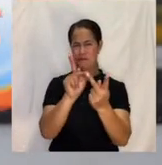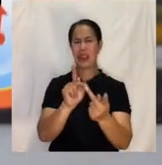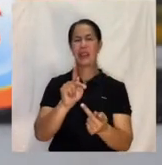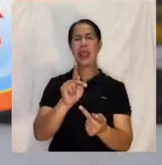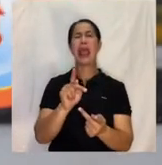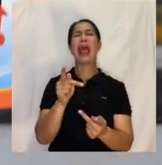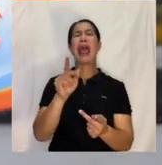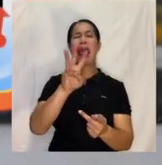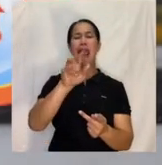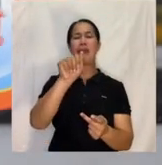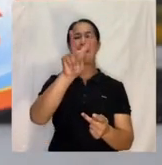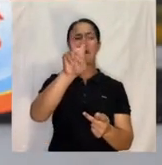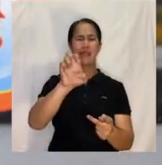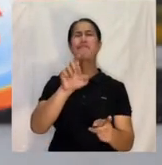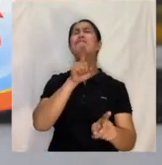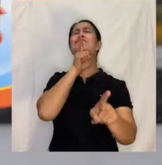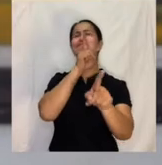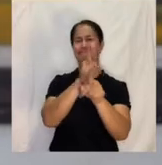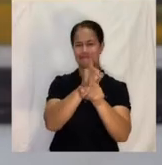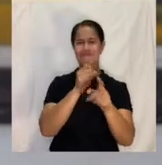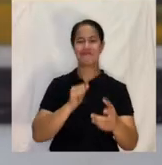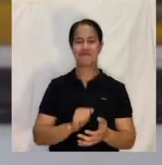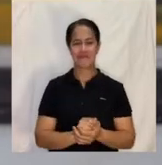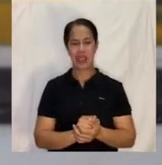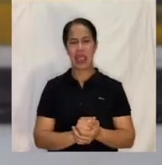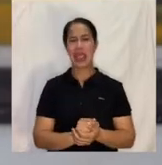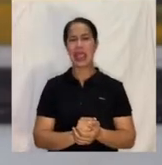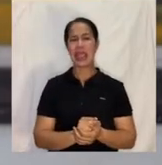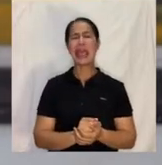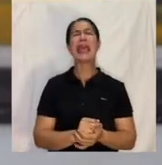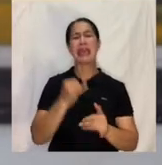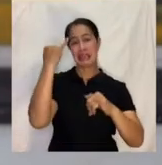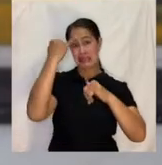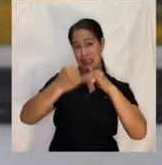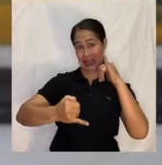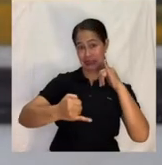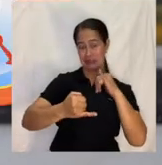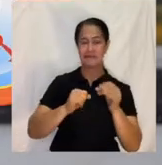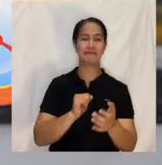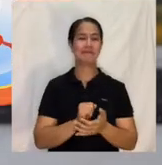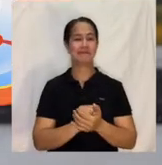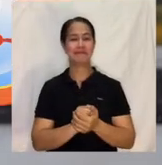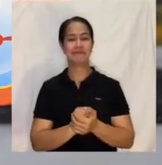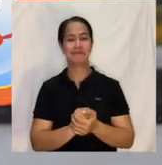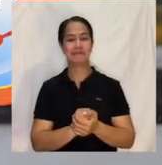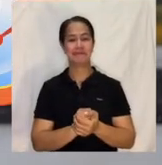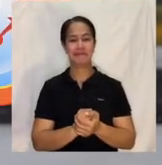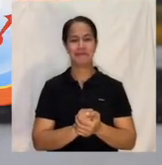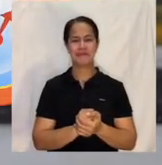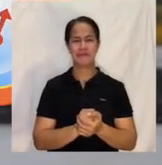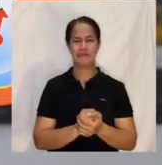Perfect! Wave is right! And here comes the last one!